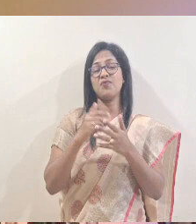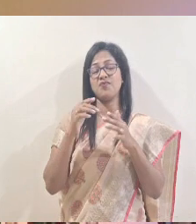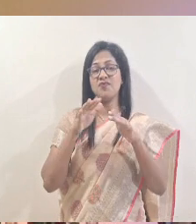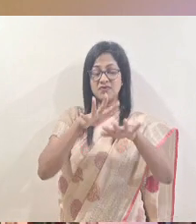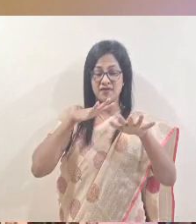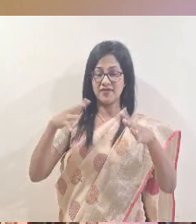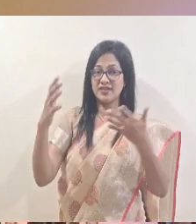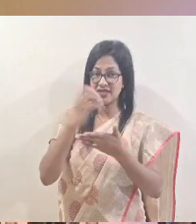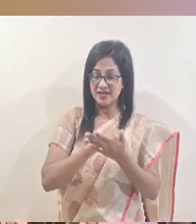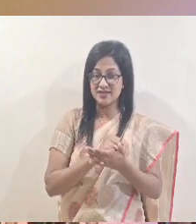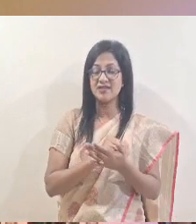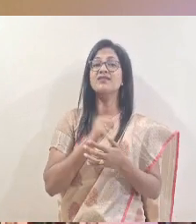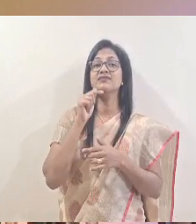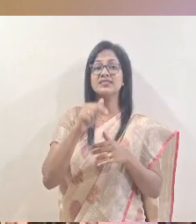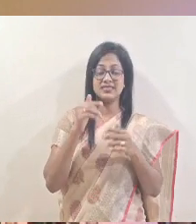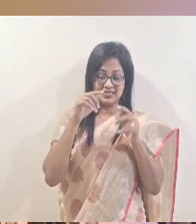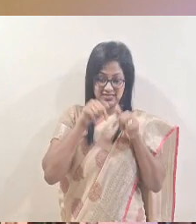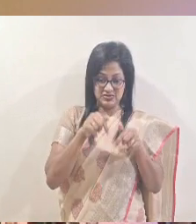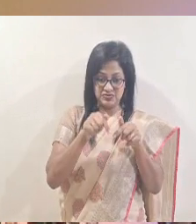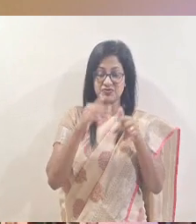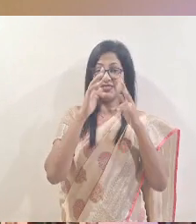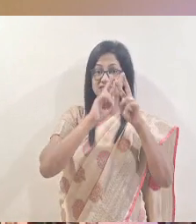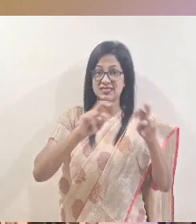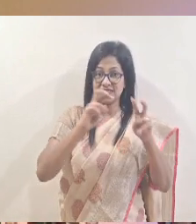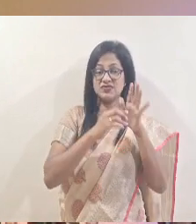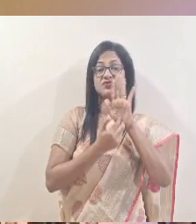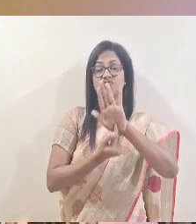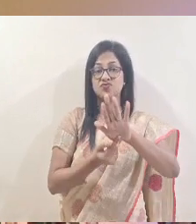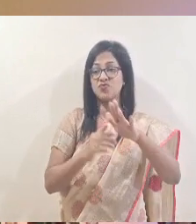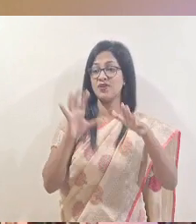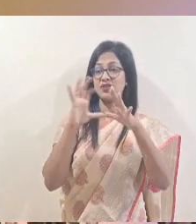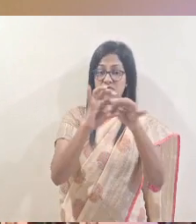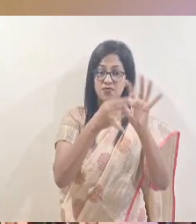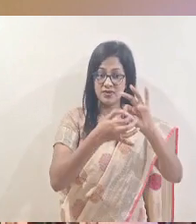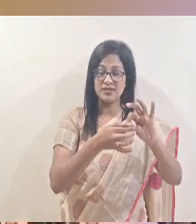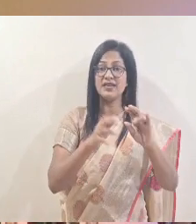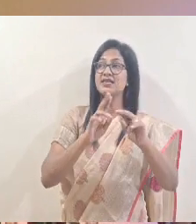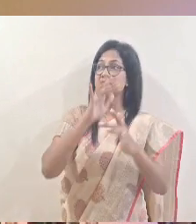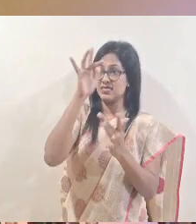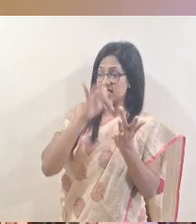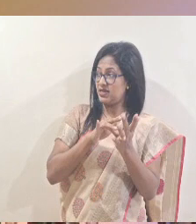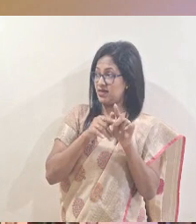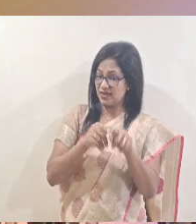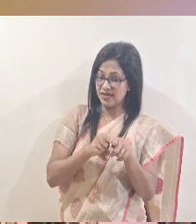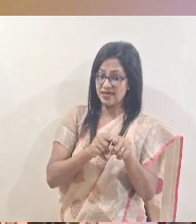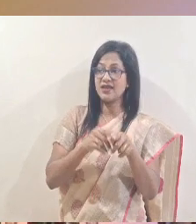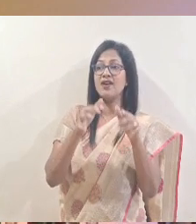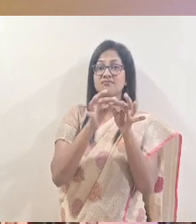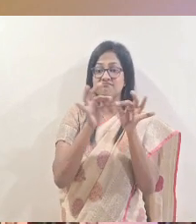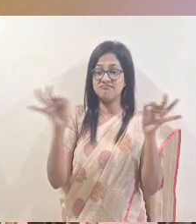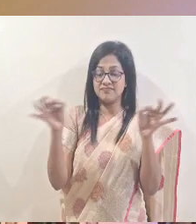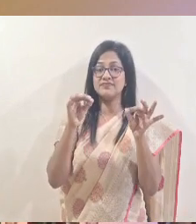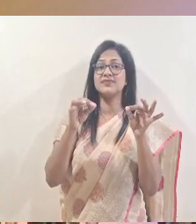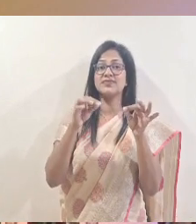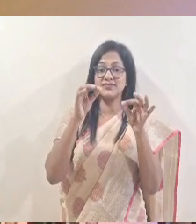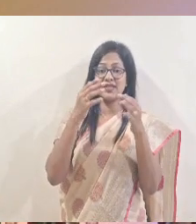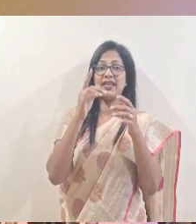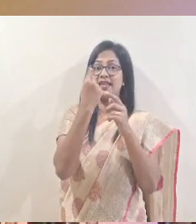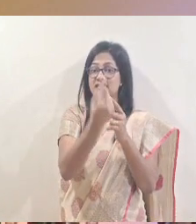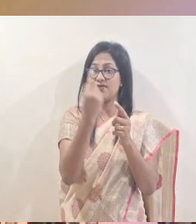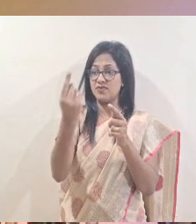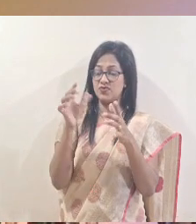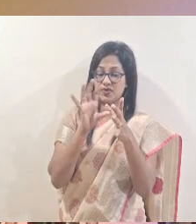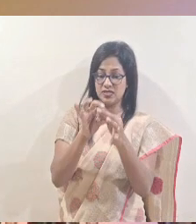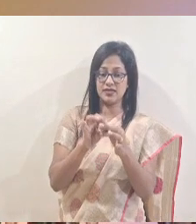traffic data in that network, the current study tries to understand whether there is a correlation between a centrality and the width of individual links in the